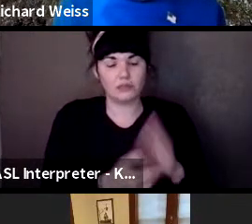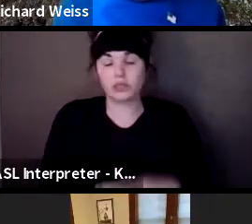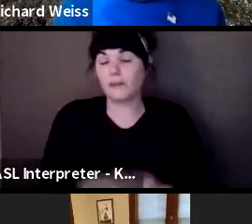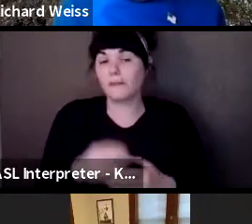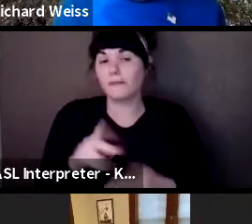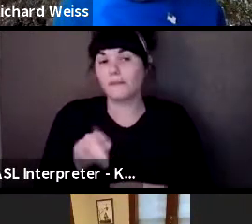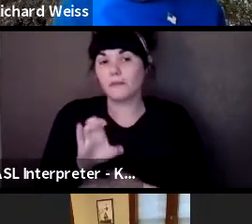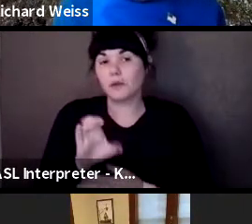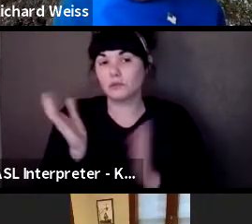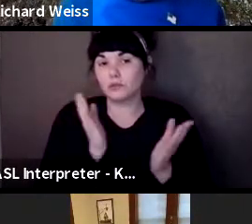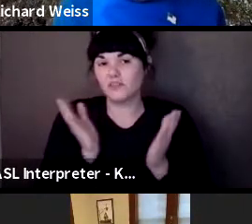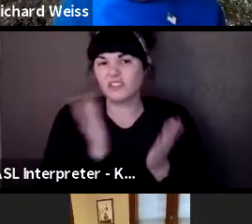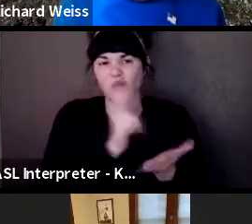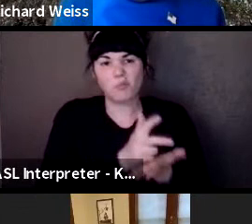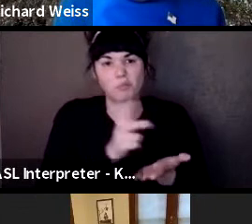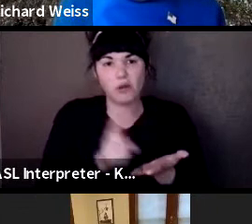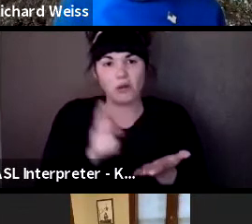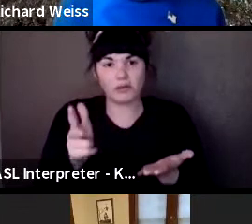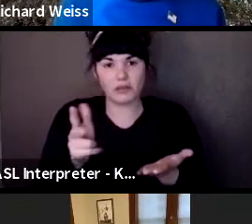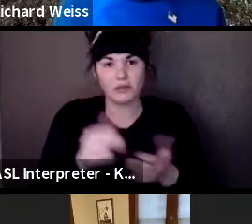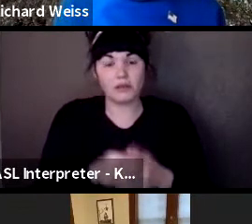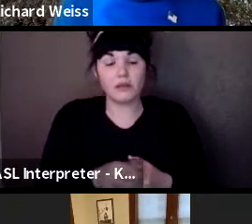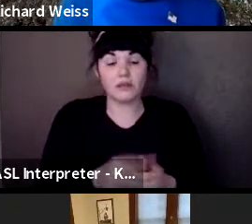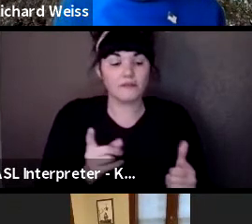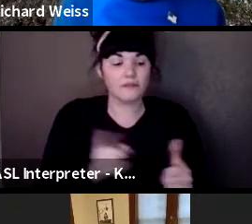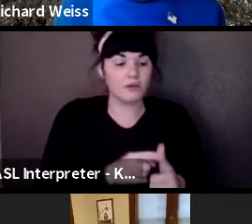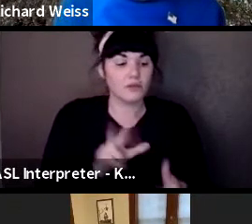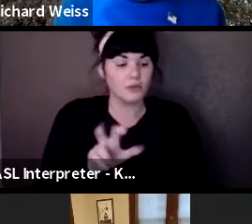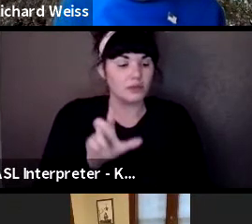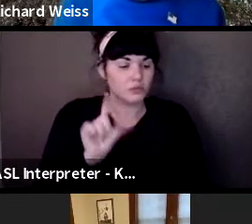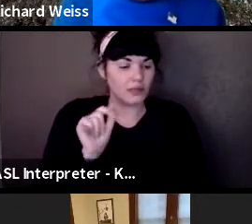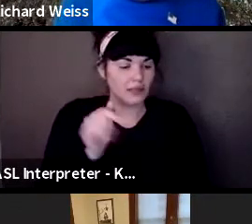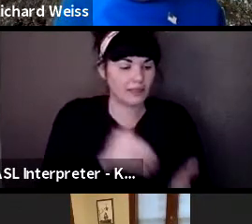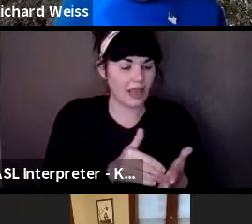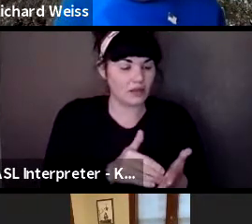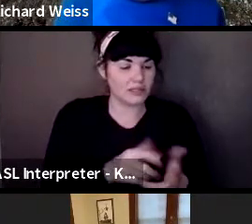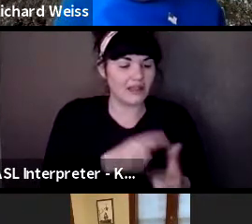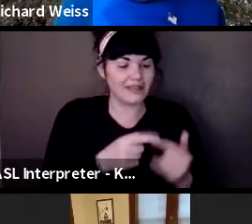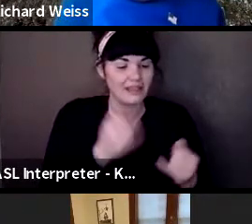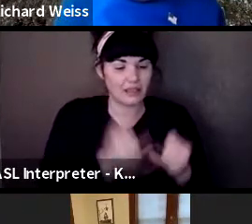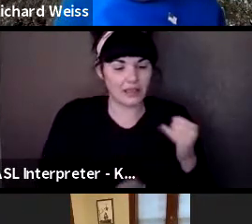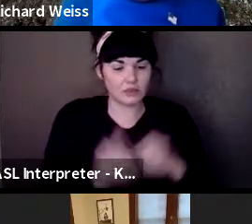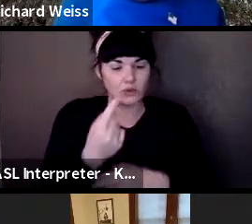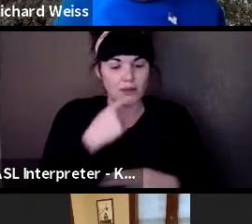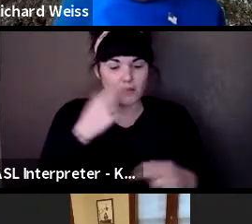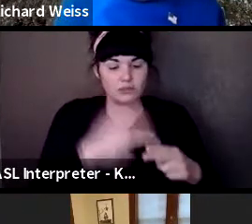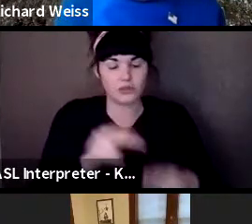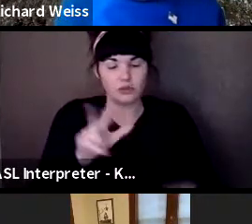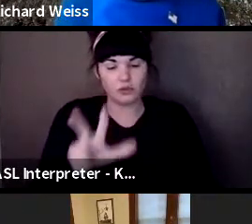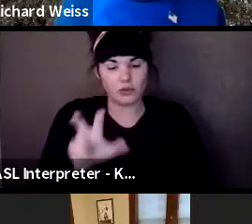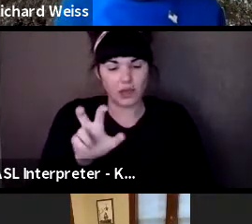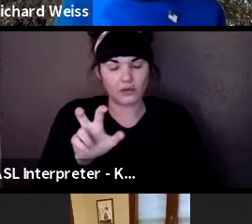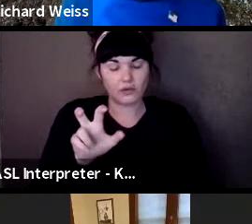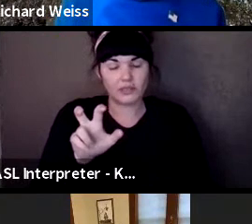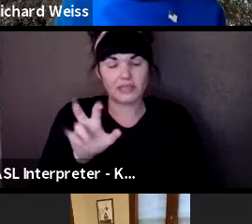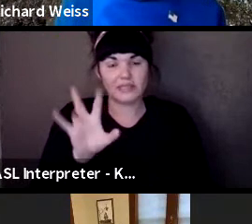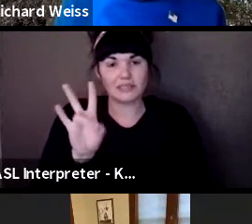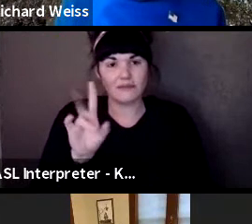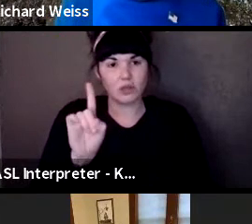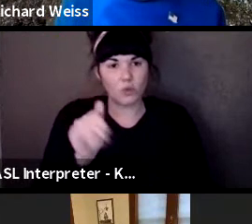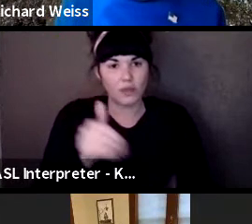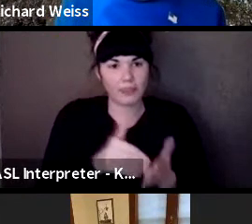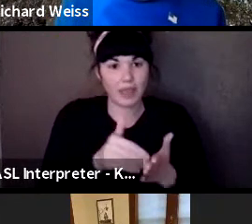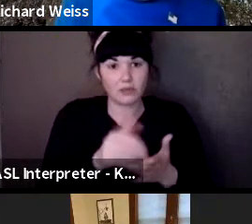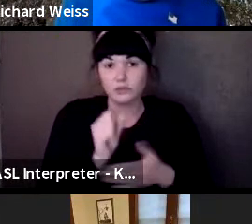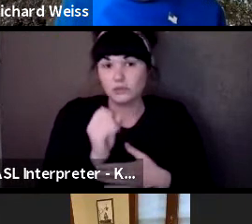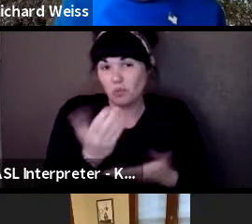areas. That last one was 320,000 and the first one I mentioned was 371,000. So take 12 grand from